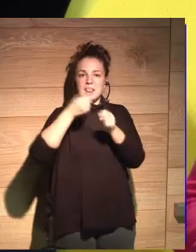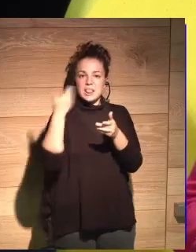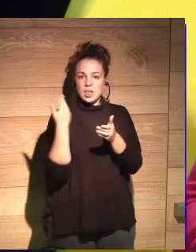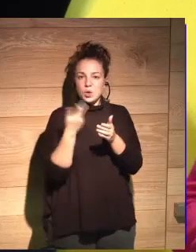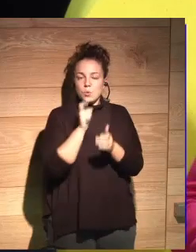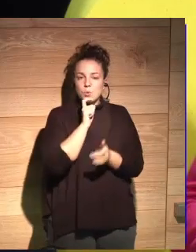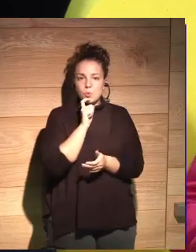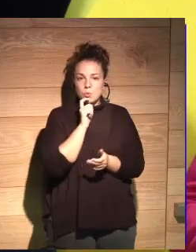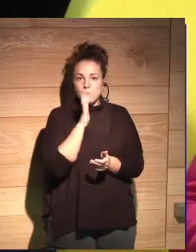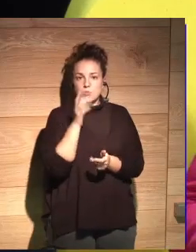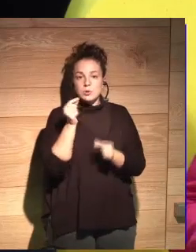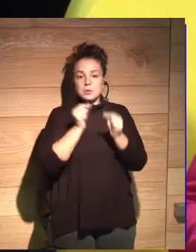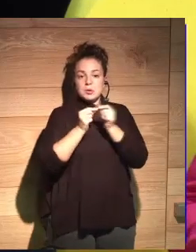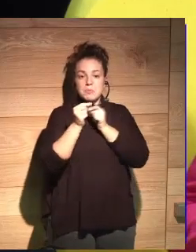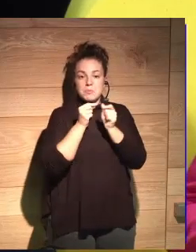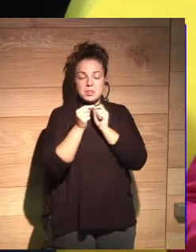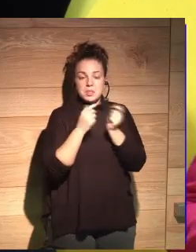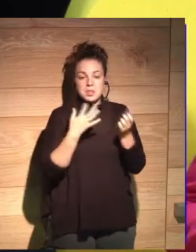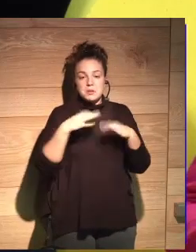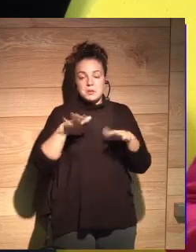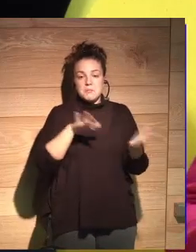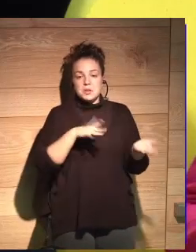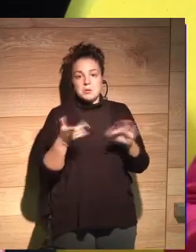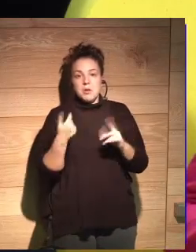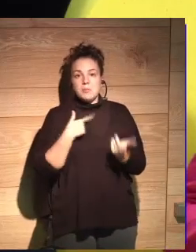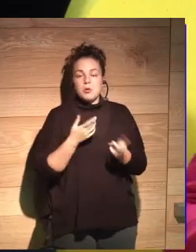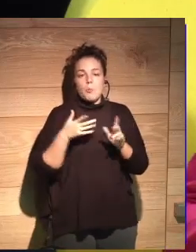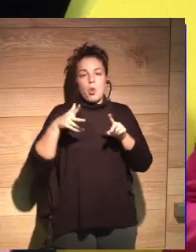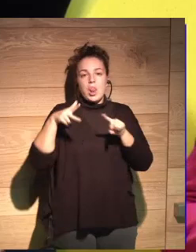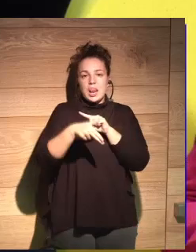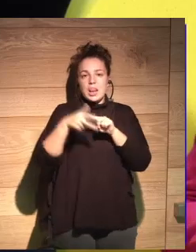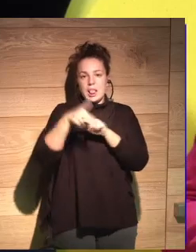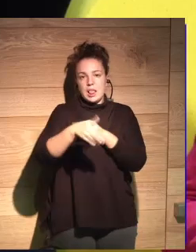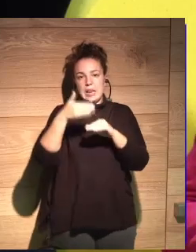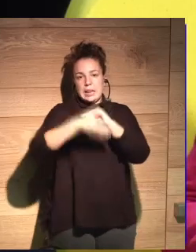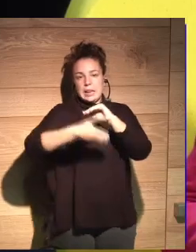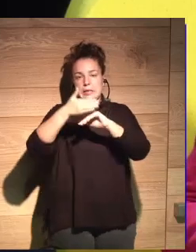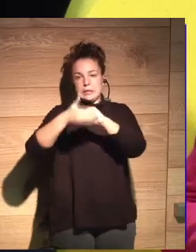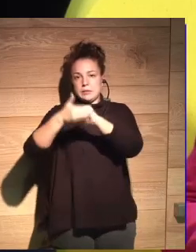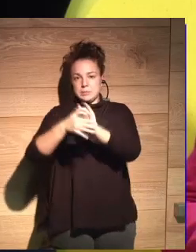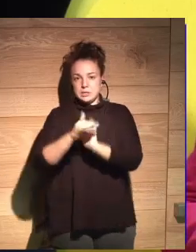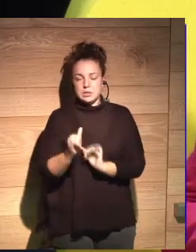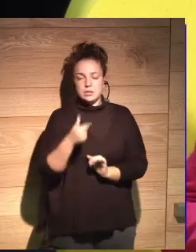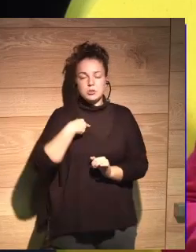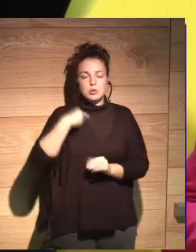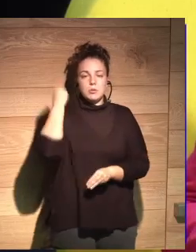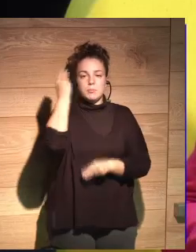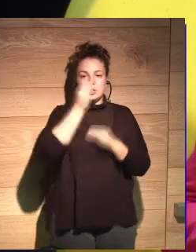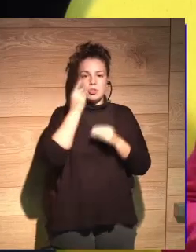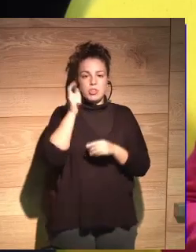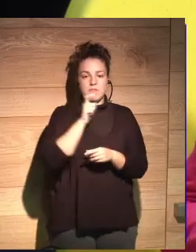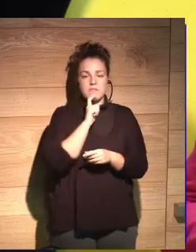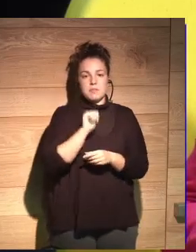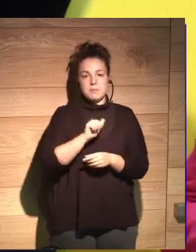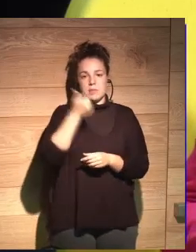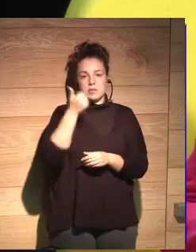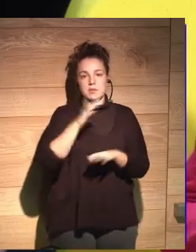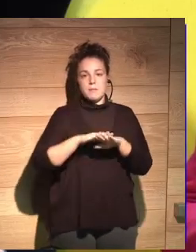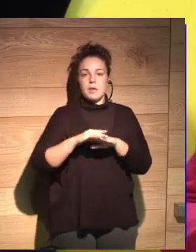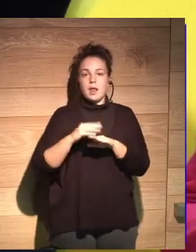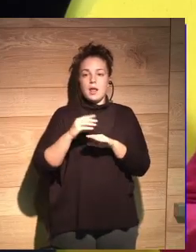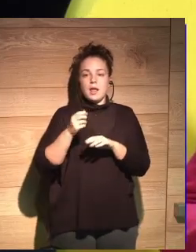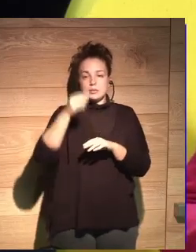I completely acknowledge that. That is why it's probably going to be tough to improve intelligence, and it's going to be much easier to improve things like health, which is